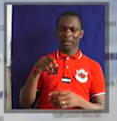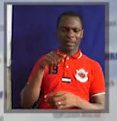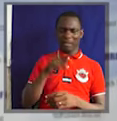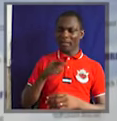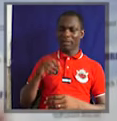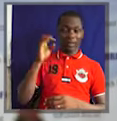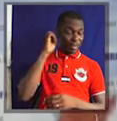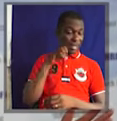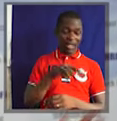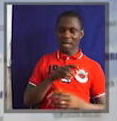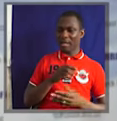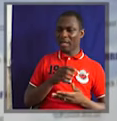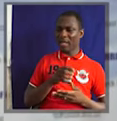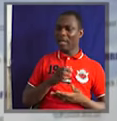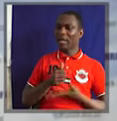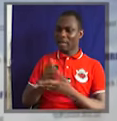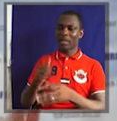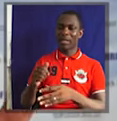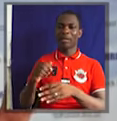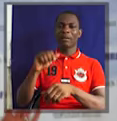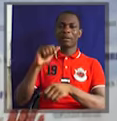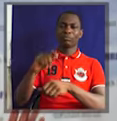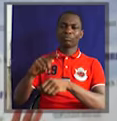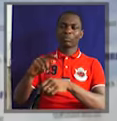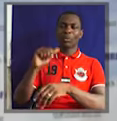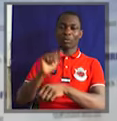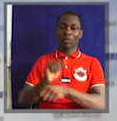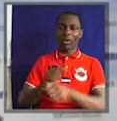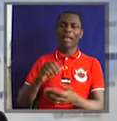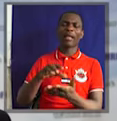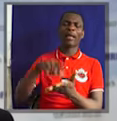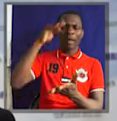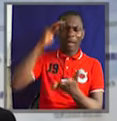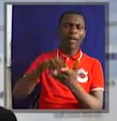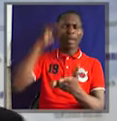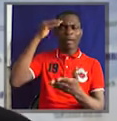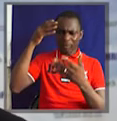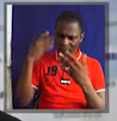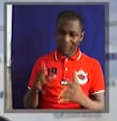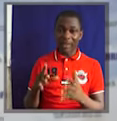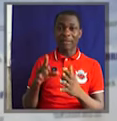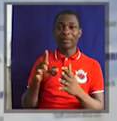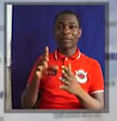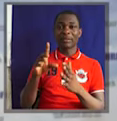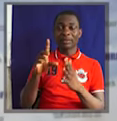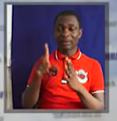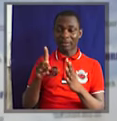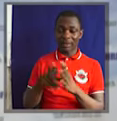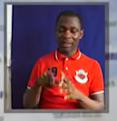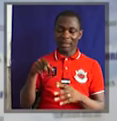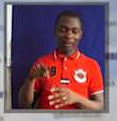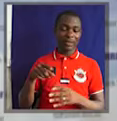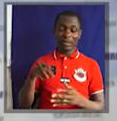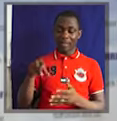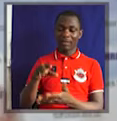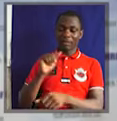adwuma ewia na avede asabe na oba na oba hunukrom o se meware wa enye ye na oba ma de yawo na aye